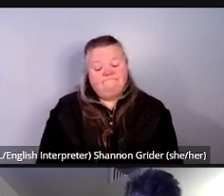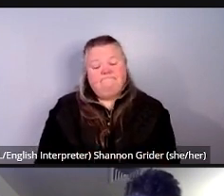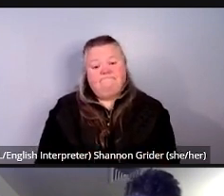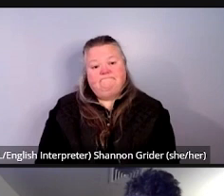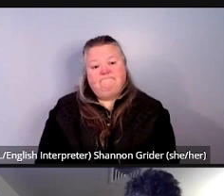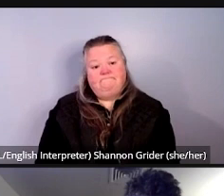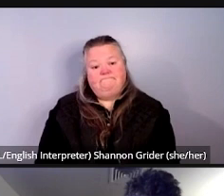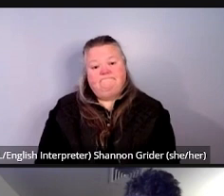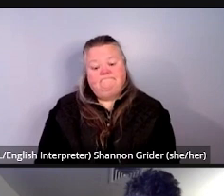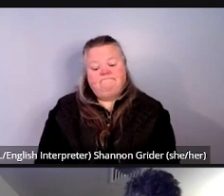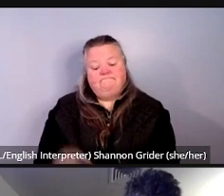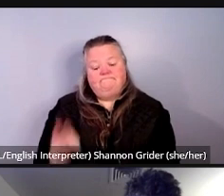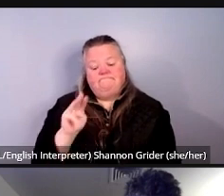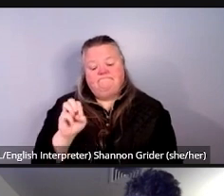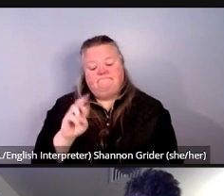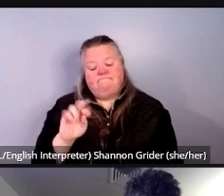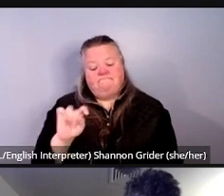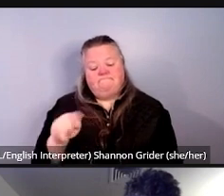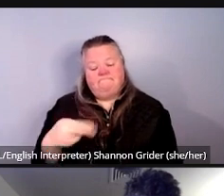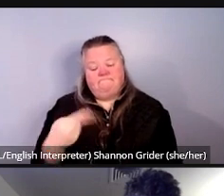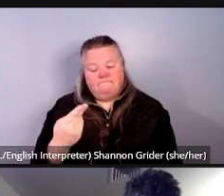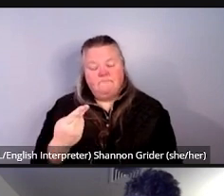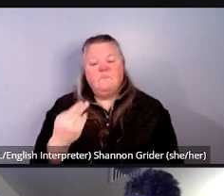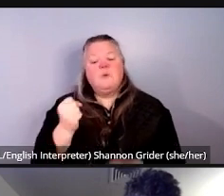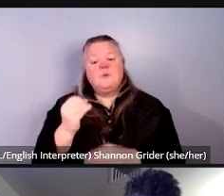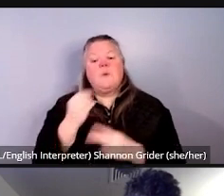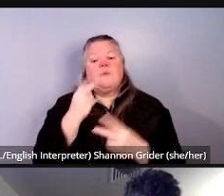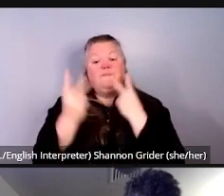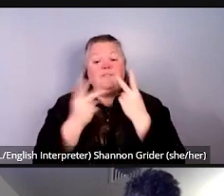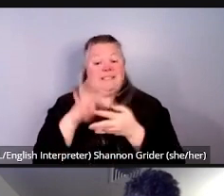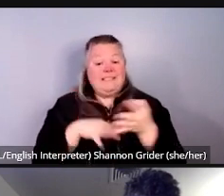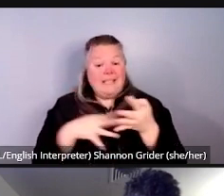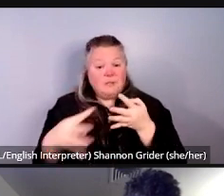So we are planning the visit schedule. So that is something that